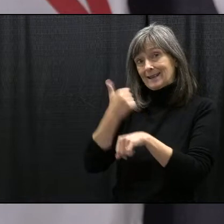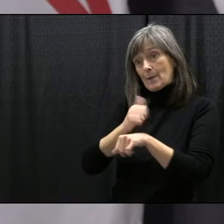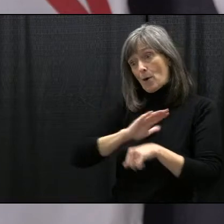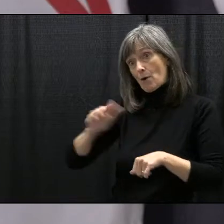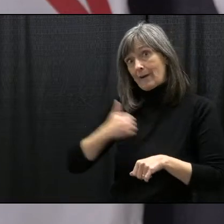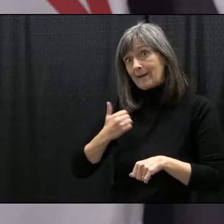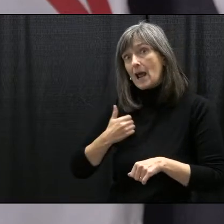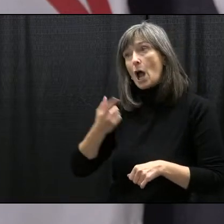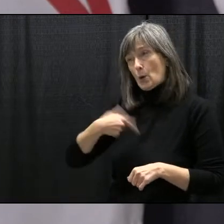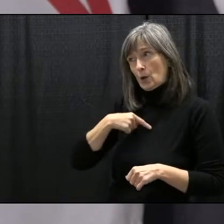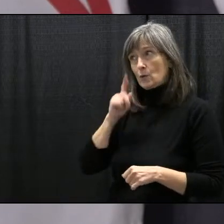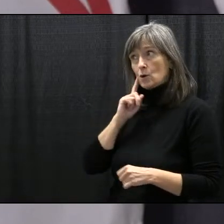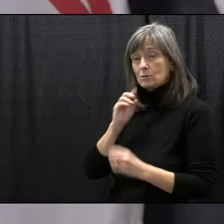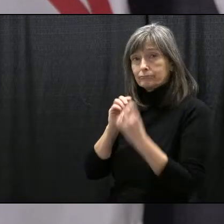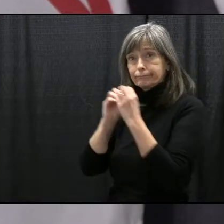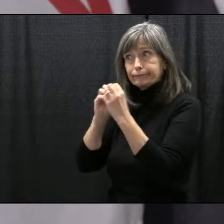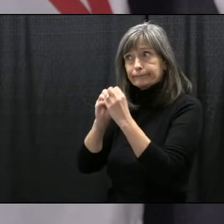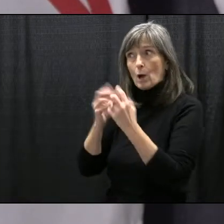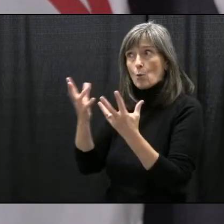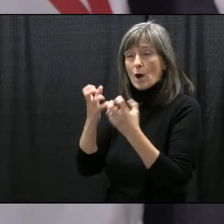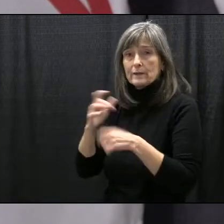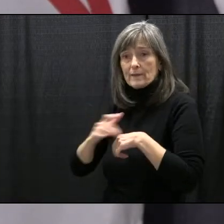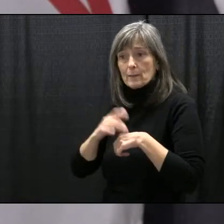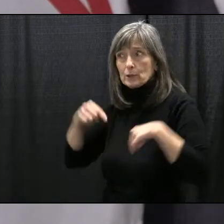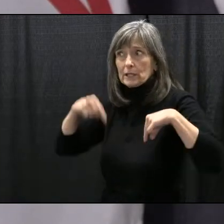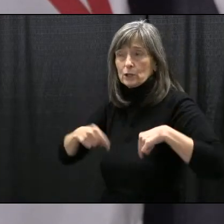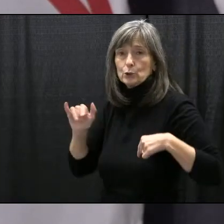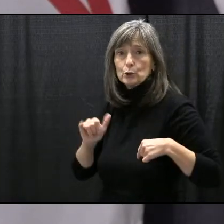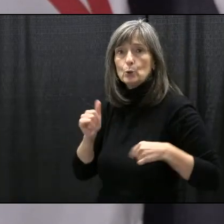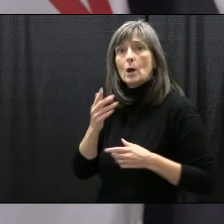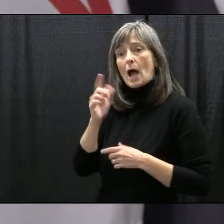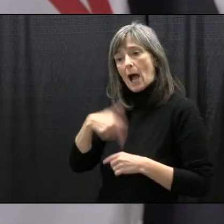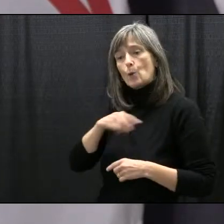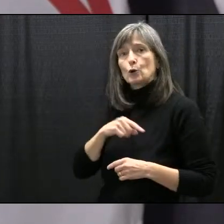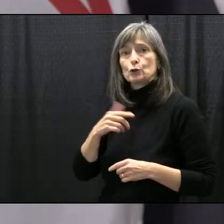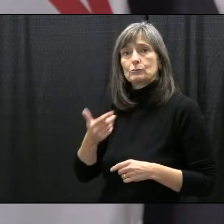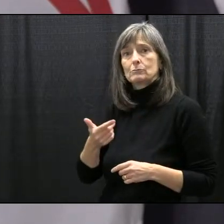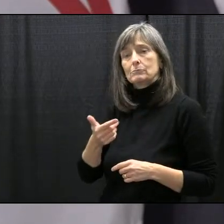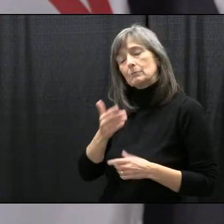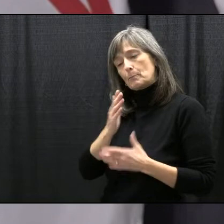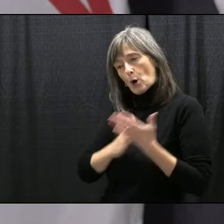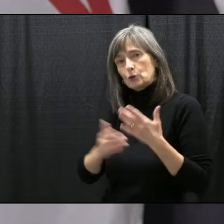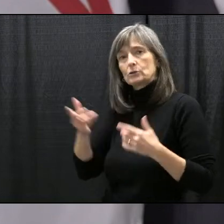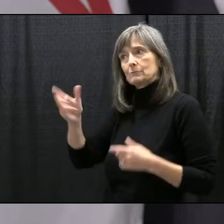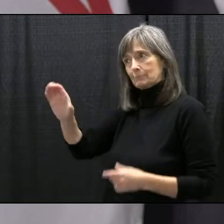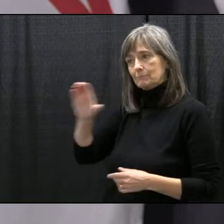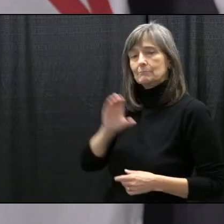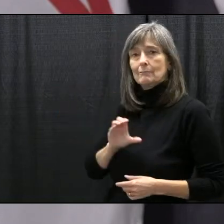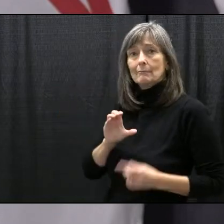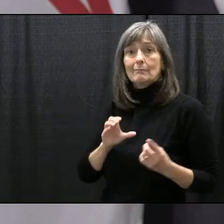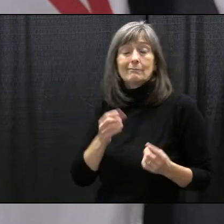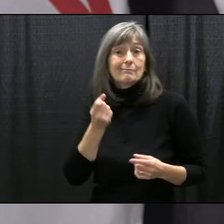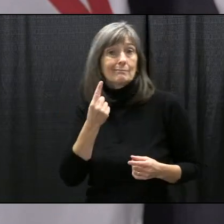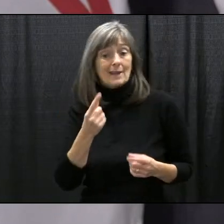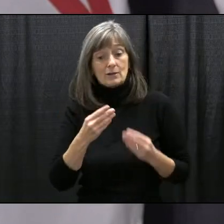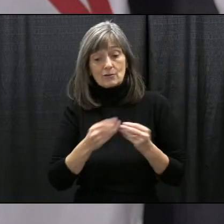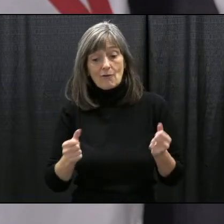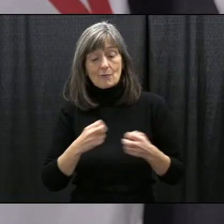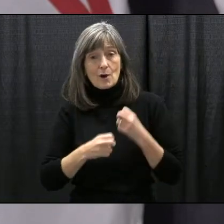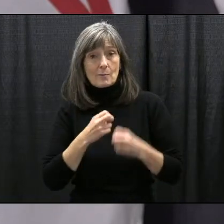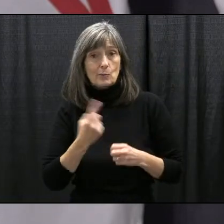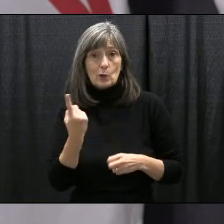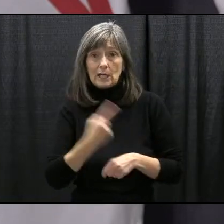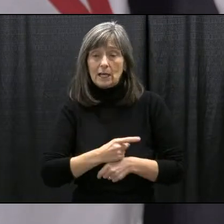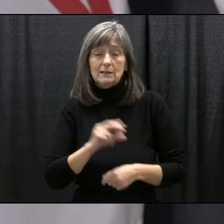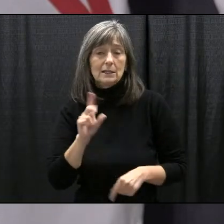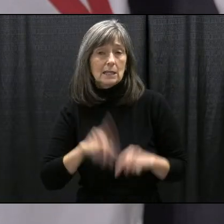it before, and I'll say it again, these challenges were not created overnight, and they won't be solved overnight either.